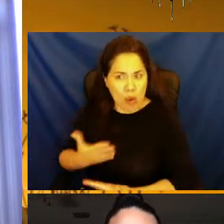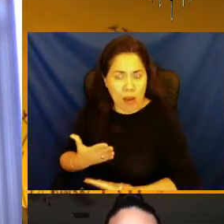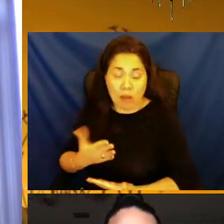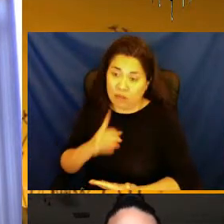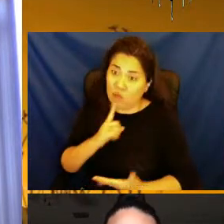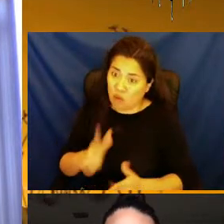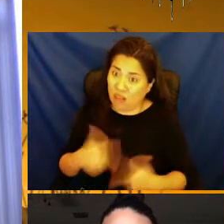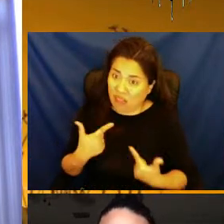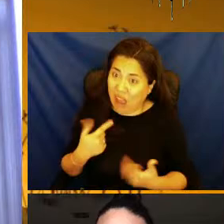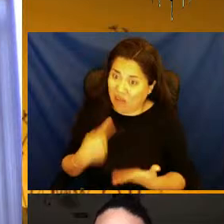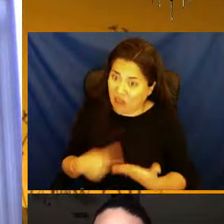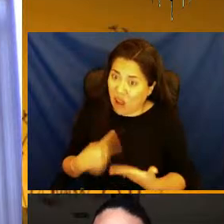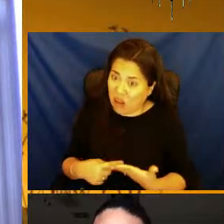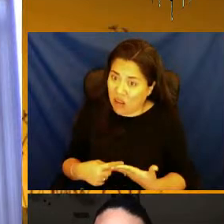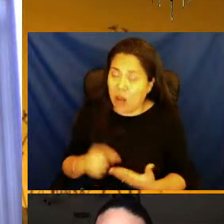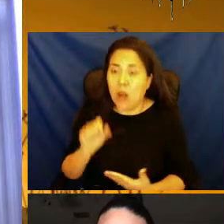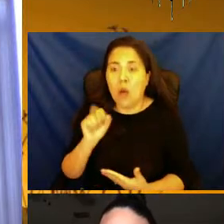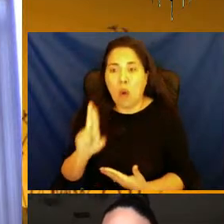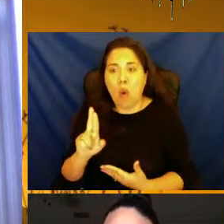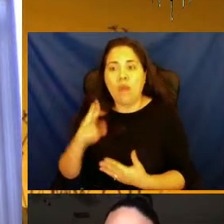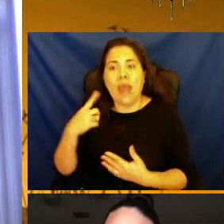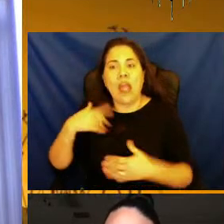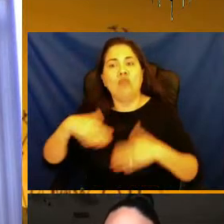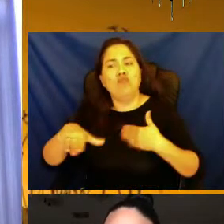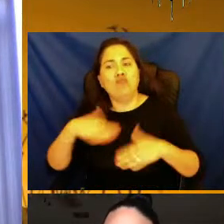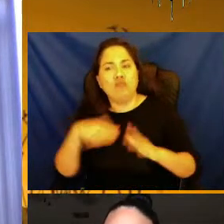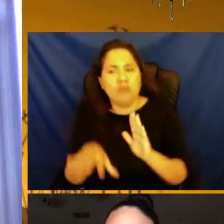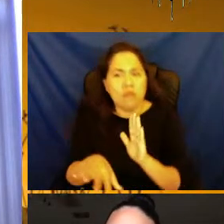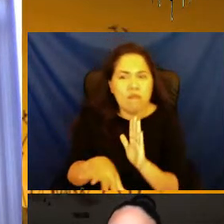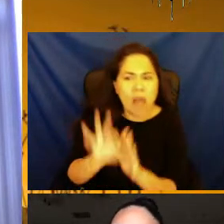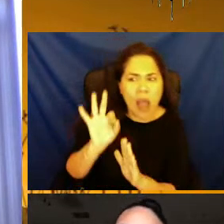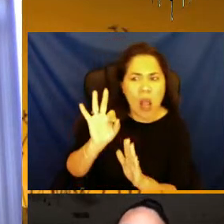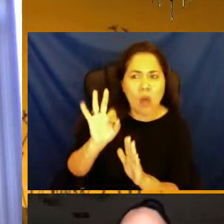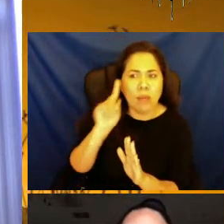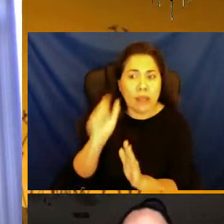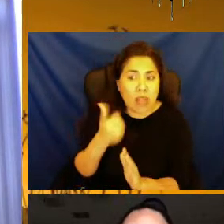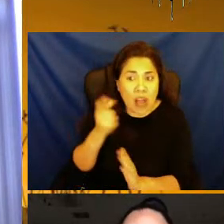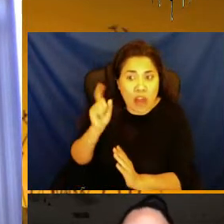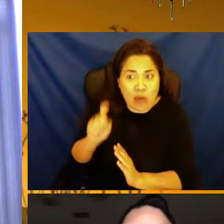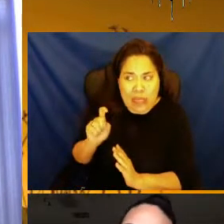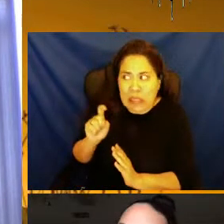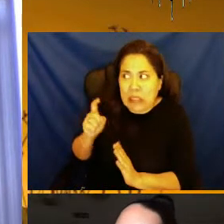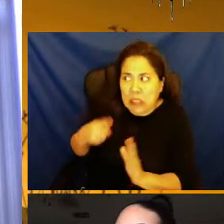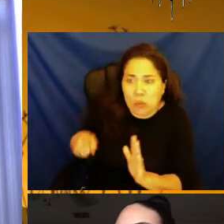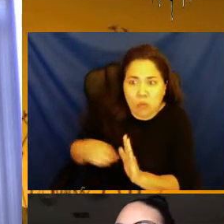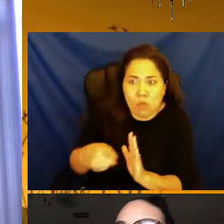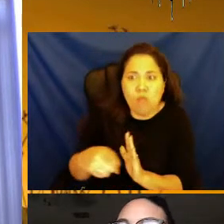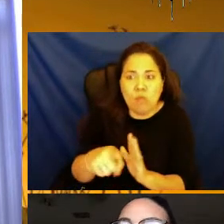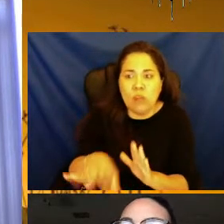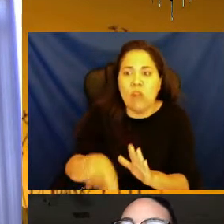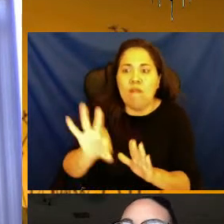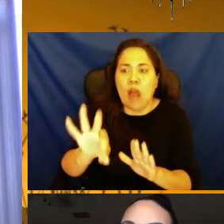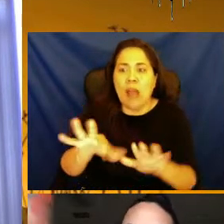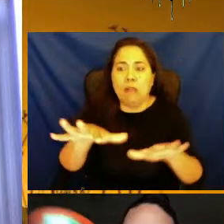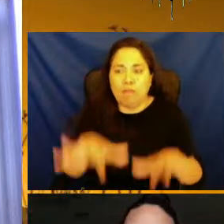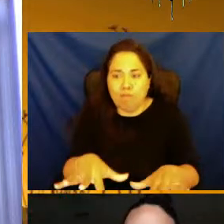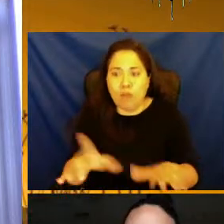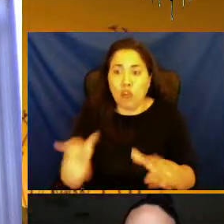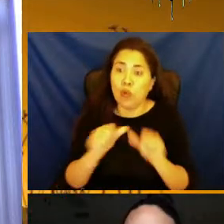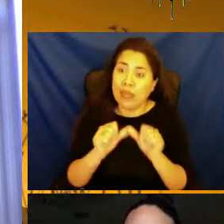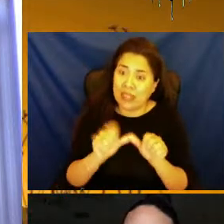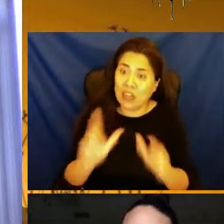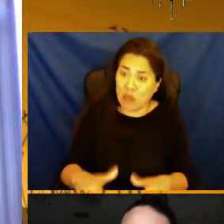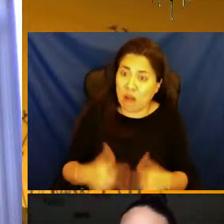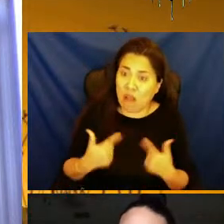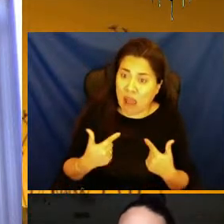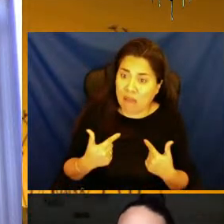or that found their way down here because of other needs and necessities for their longevity. So